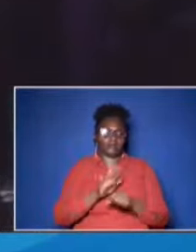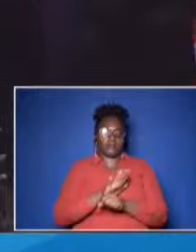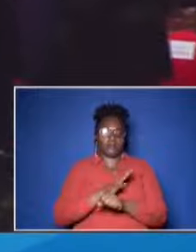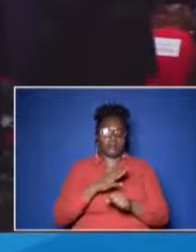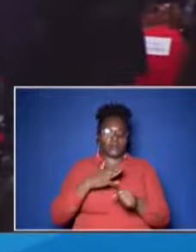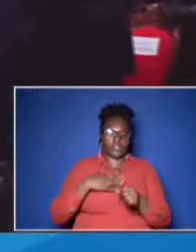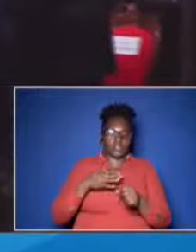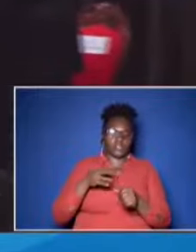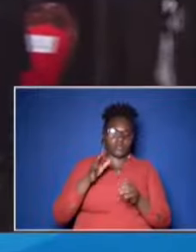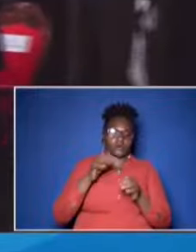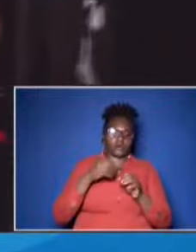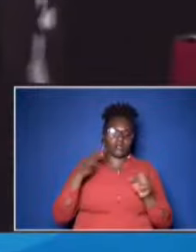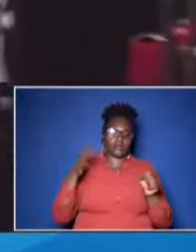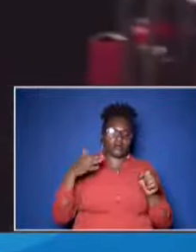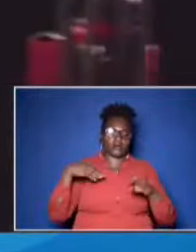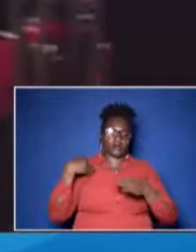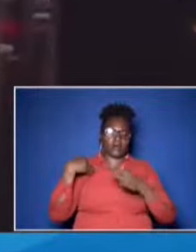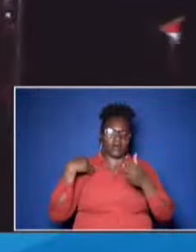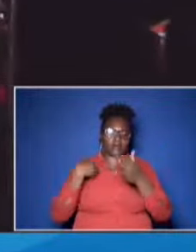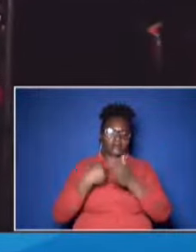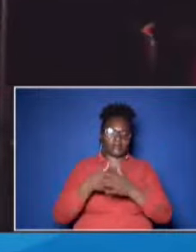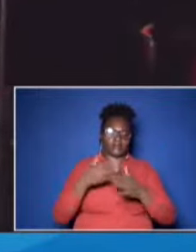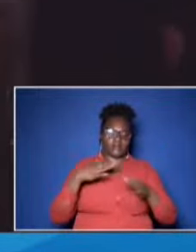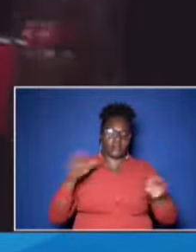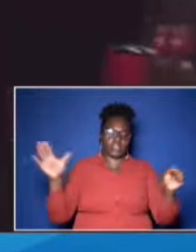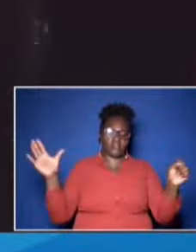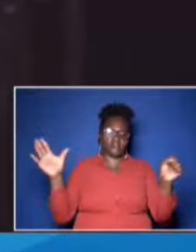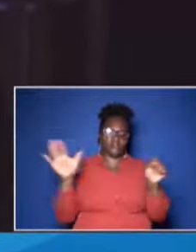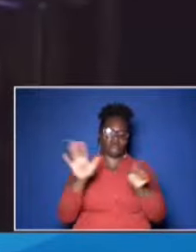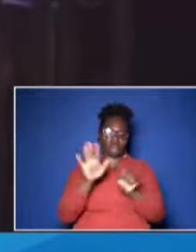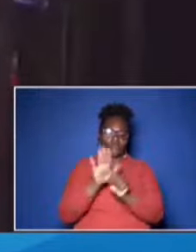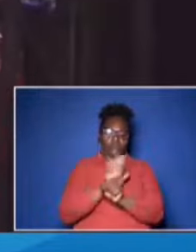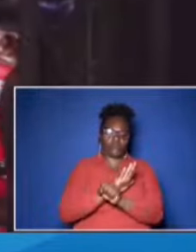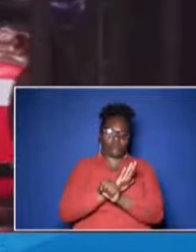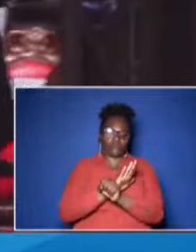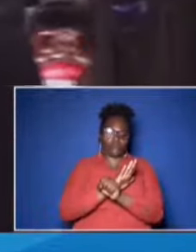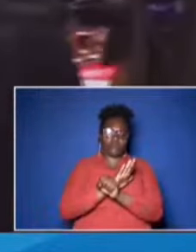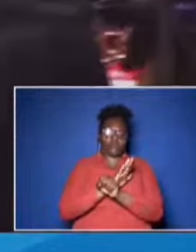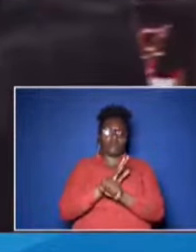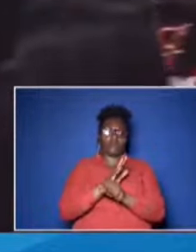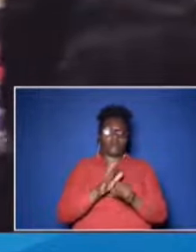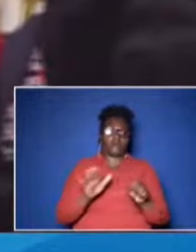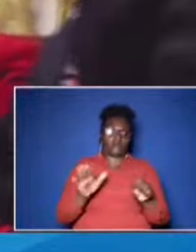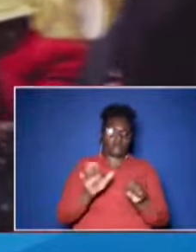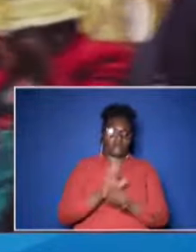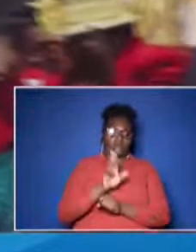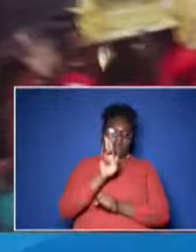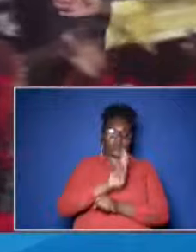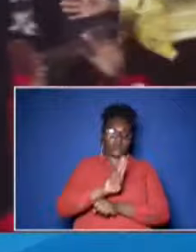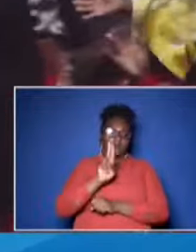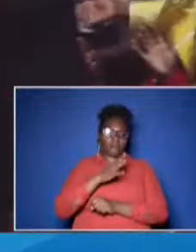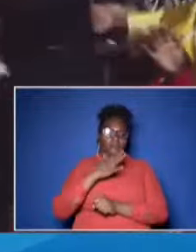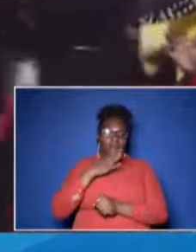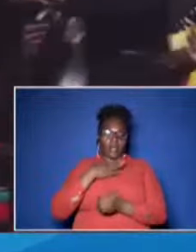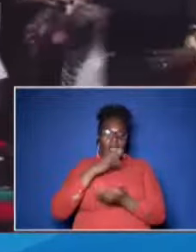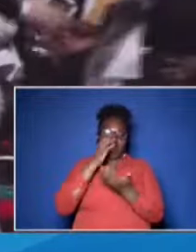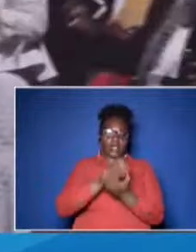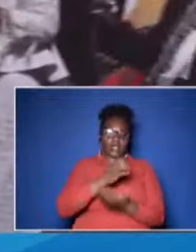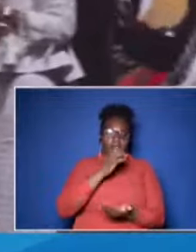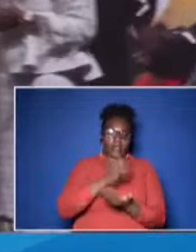Fe me till I want no more here's my